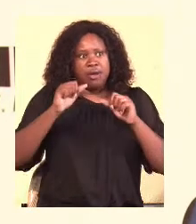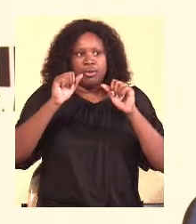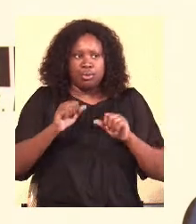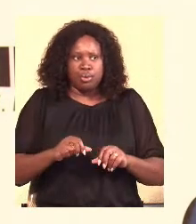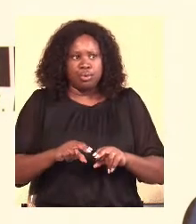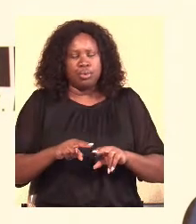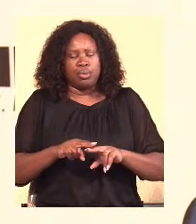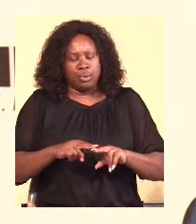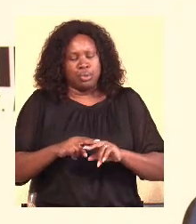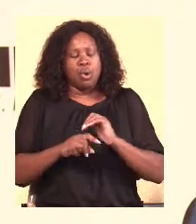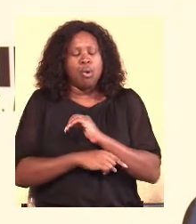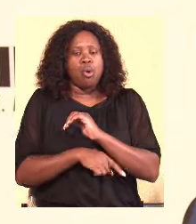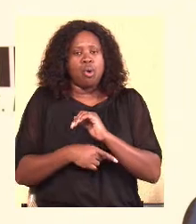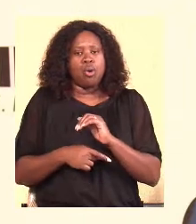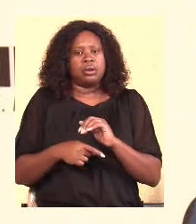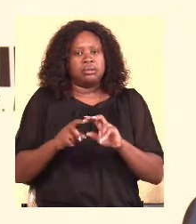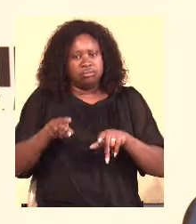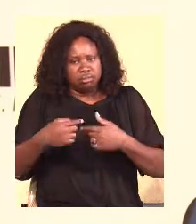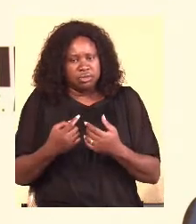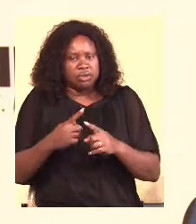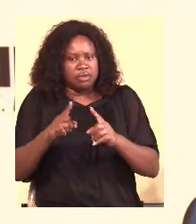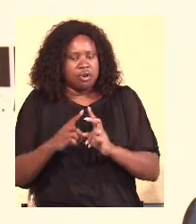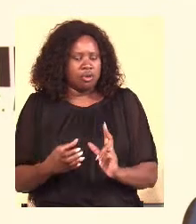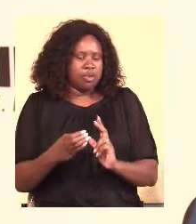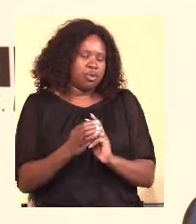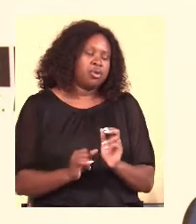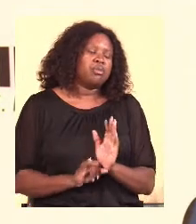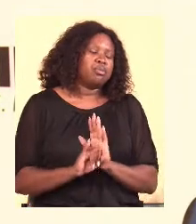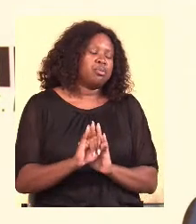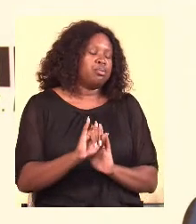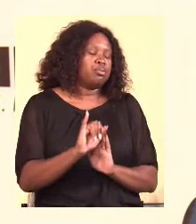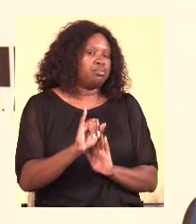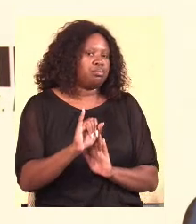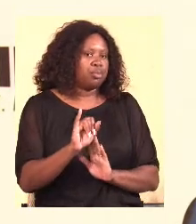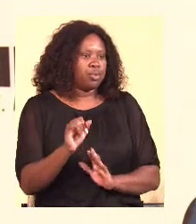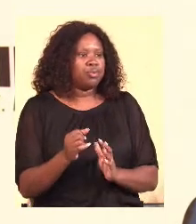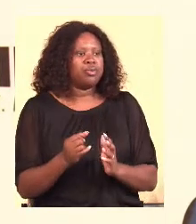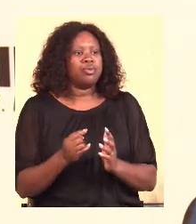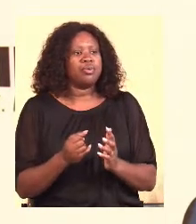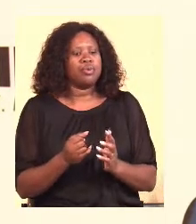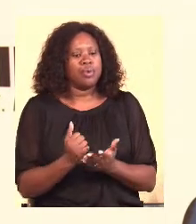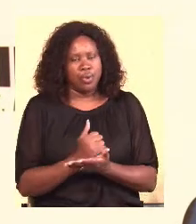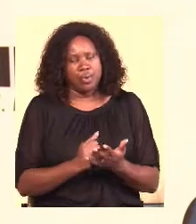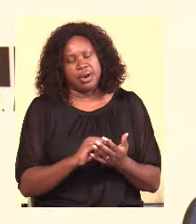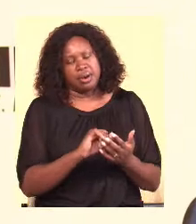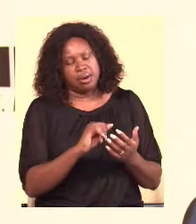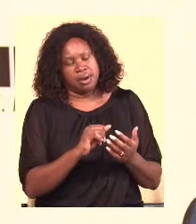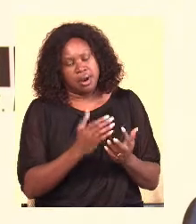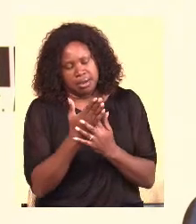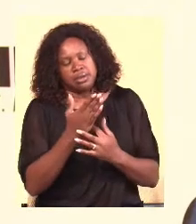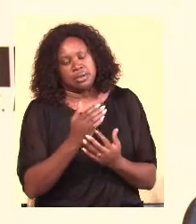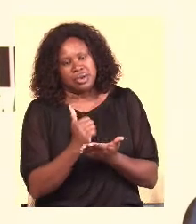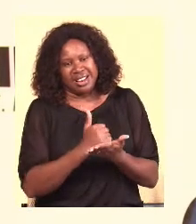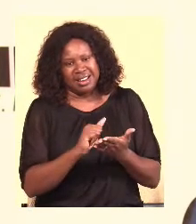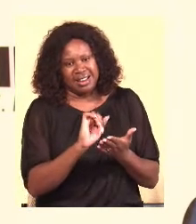local materials for various communities to improve sanitation and access to clean and potable water. And the last